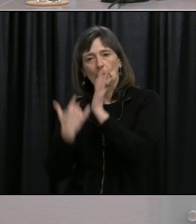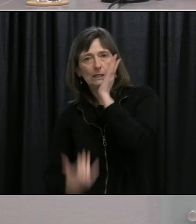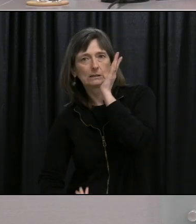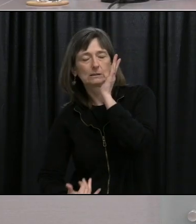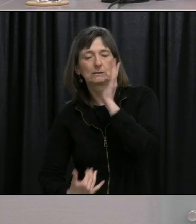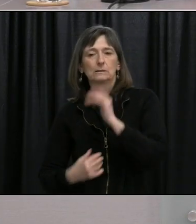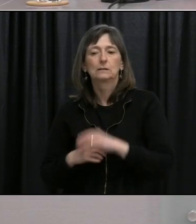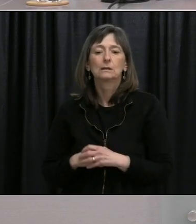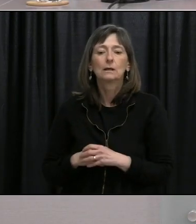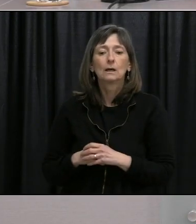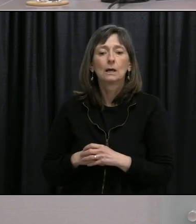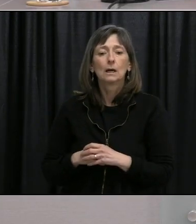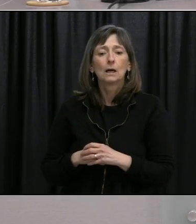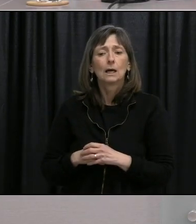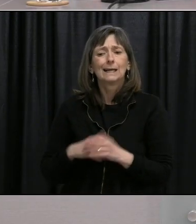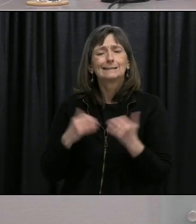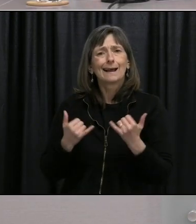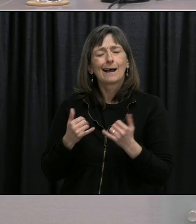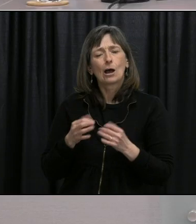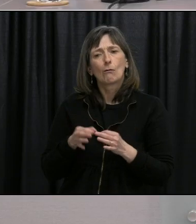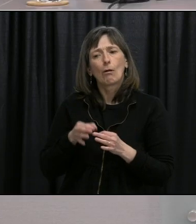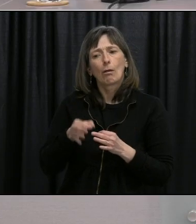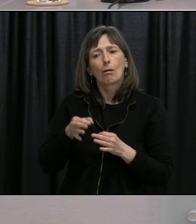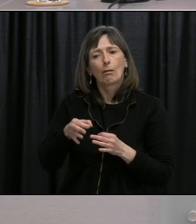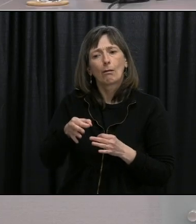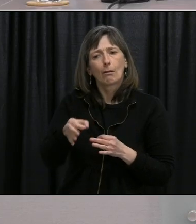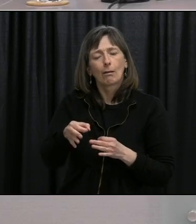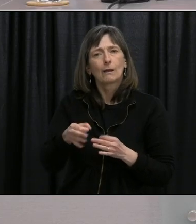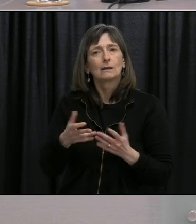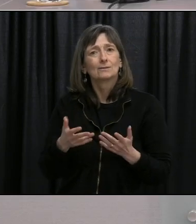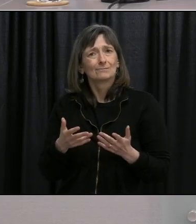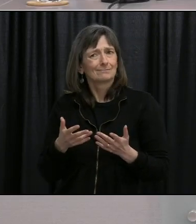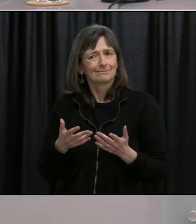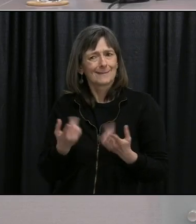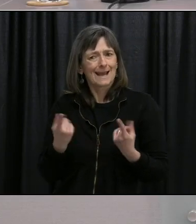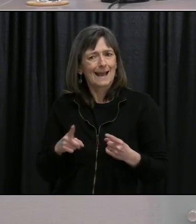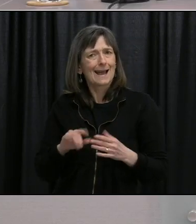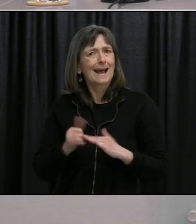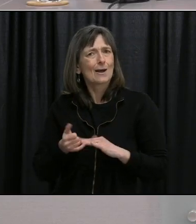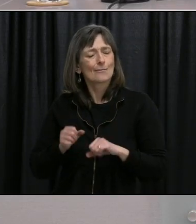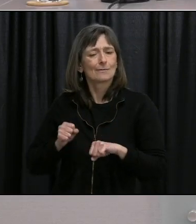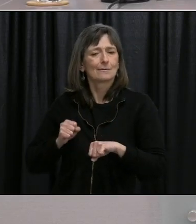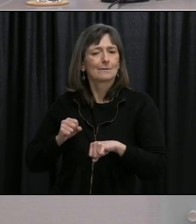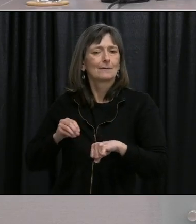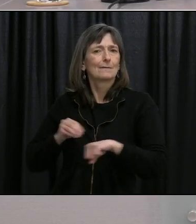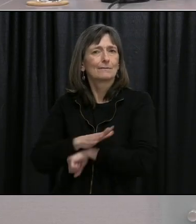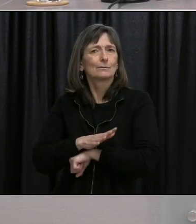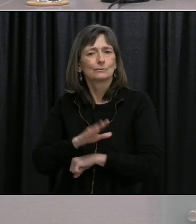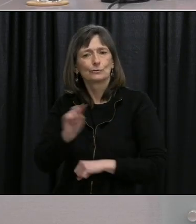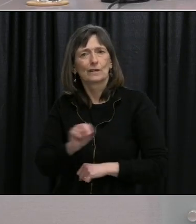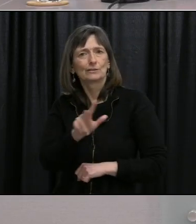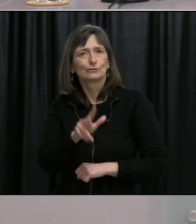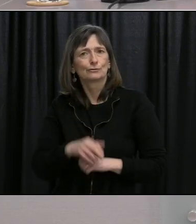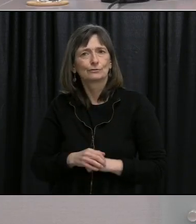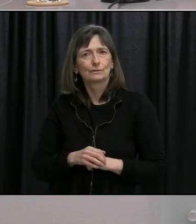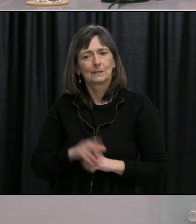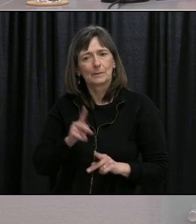With the delayed procedures, what's the collateral damage to residents of Newfoundland and Labrador and to patients who are waiting? There